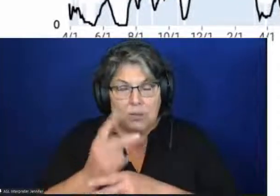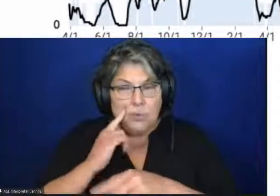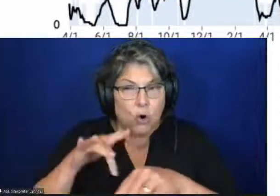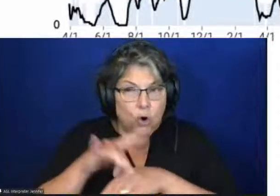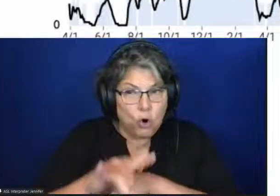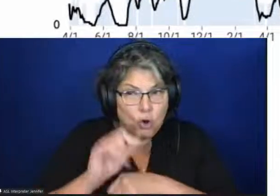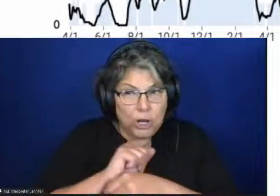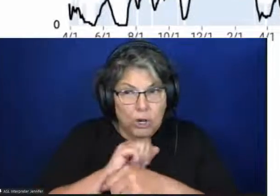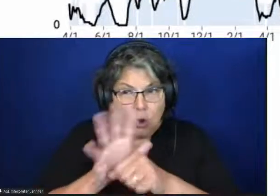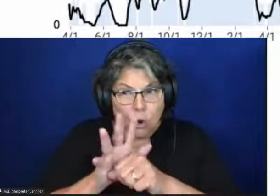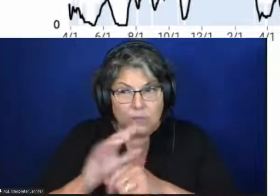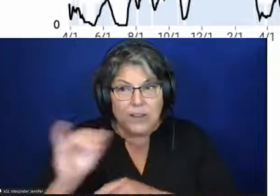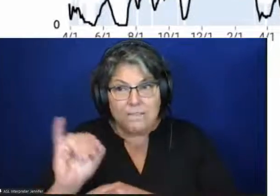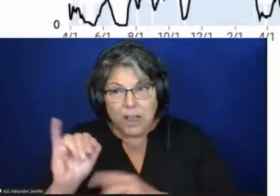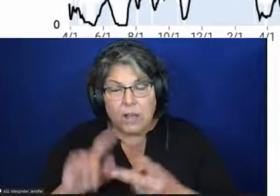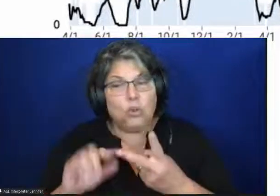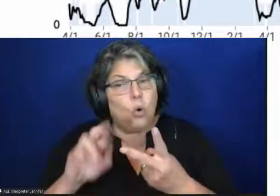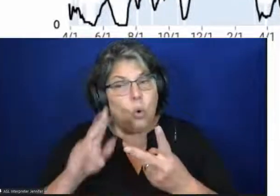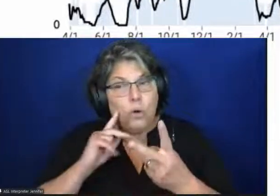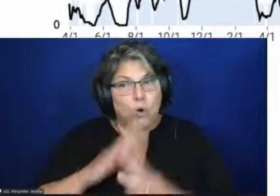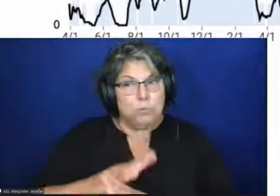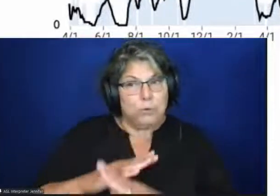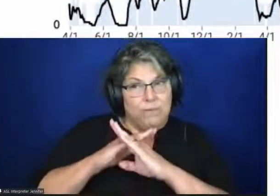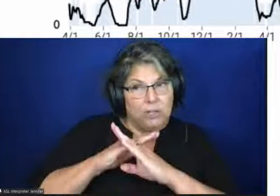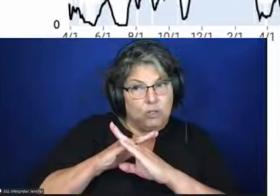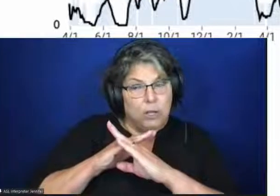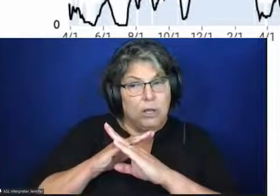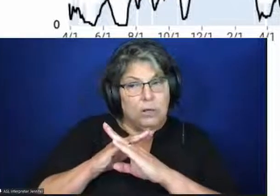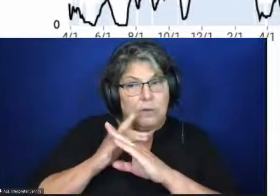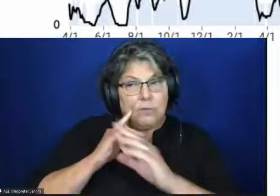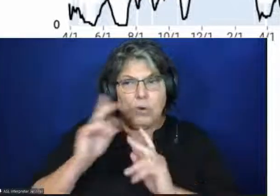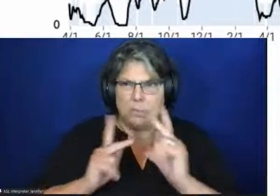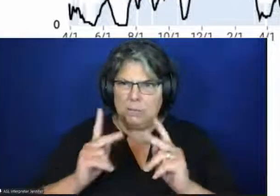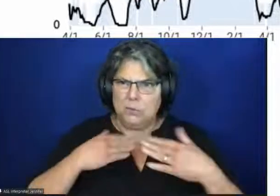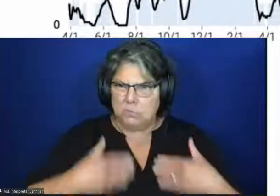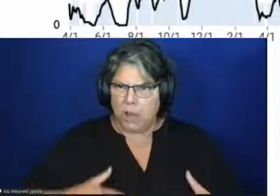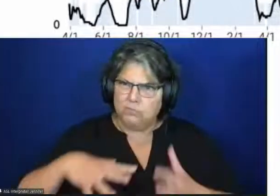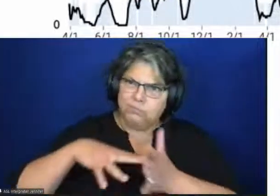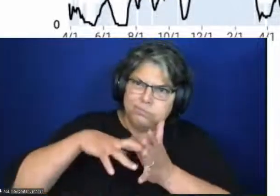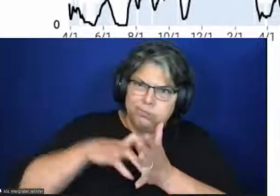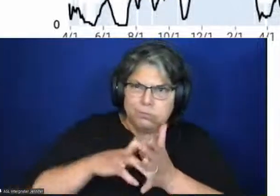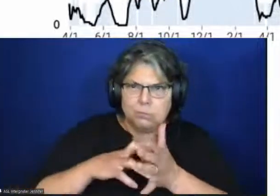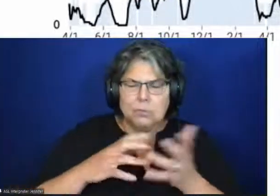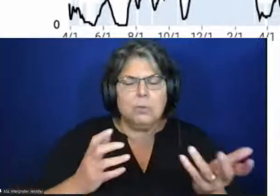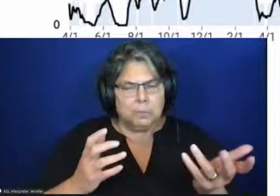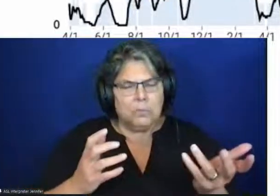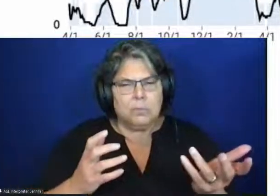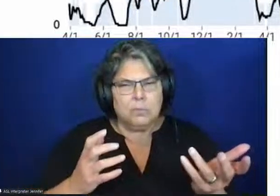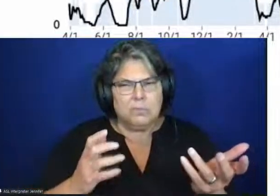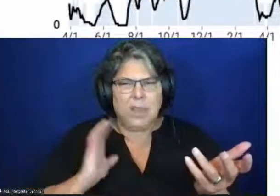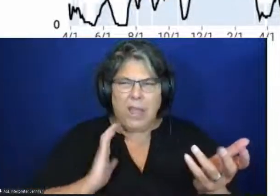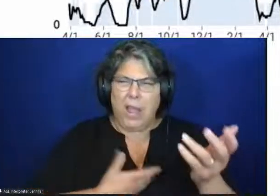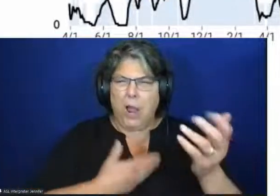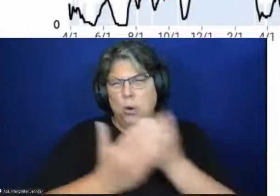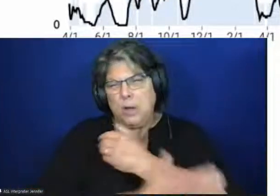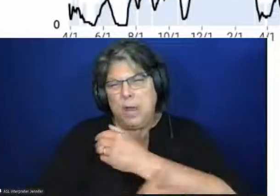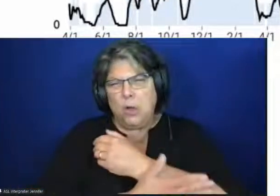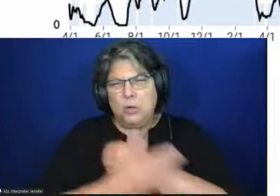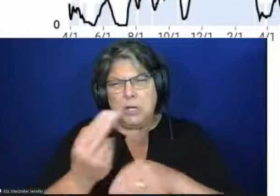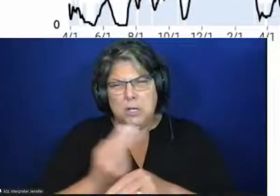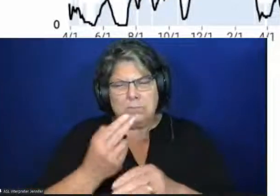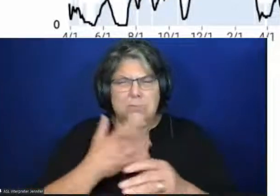or even for prevention in those people who are highly vulnerable, in our county continue to be about 12 per